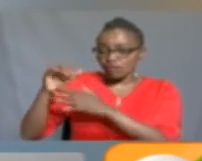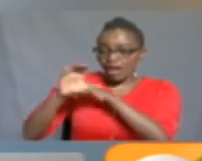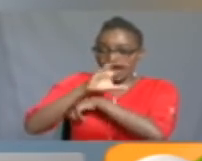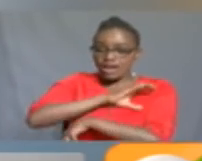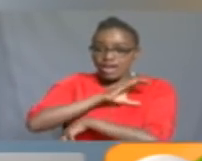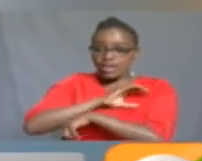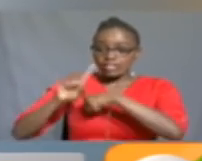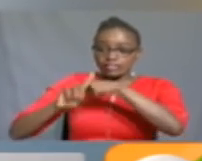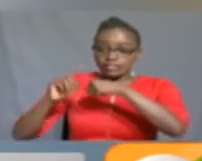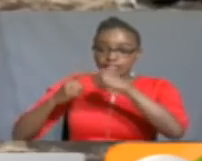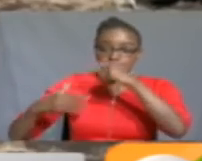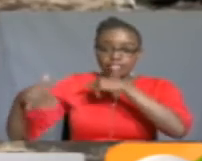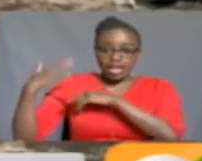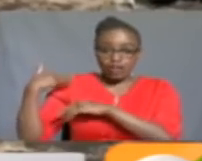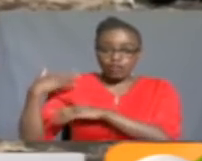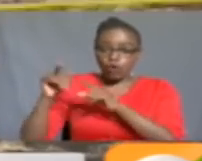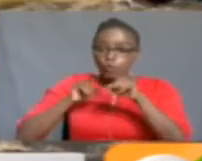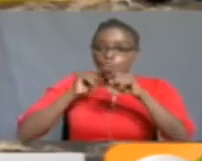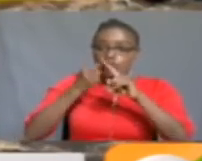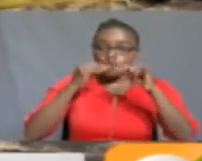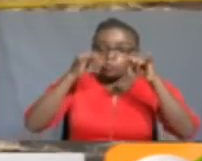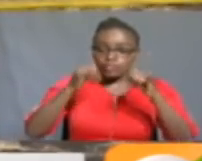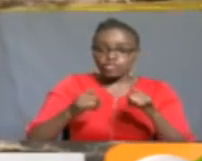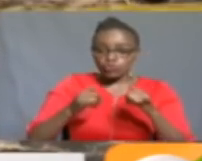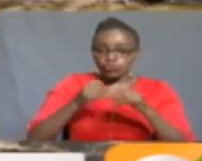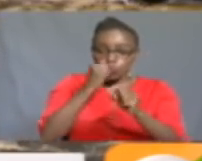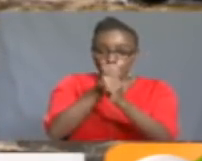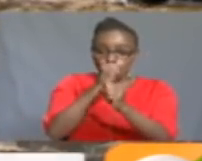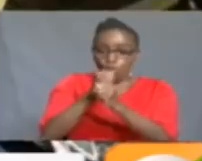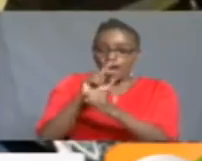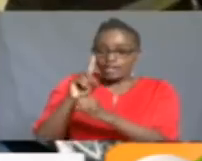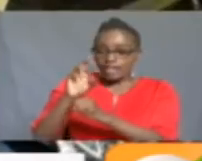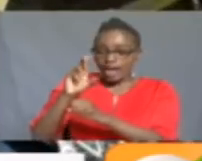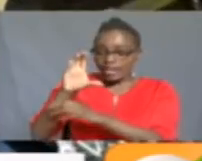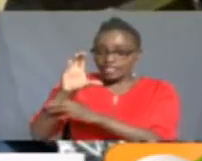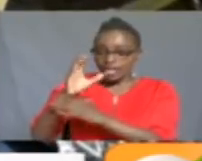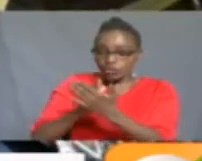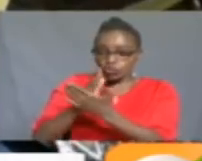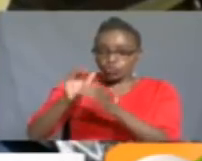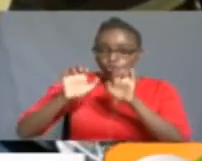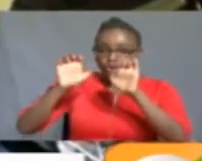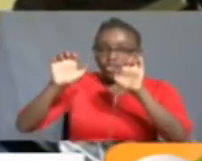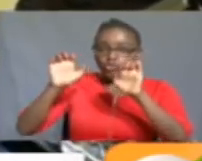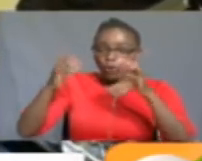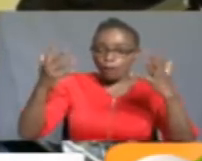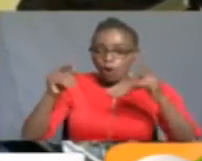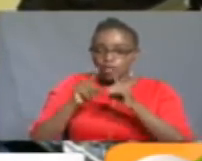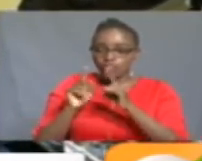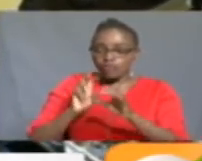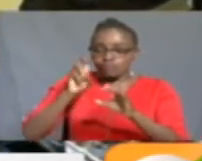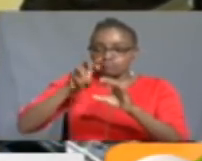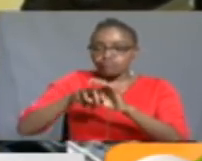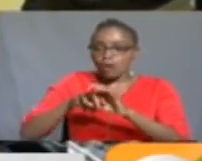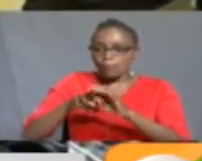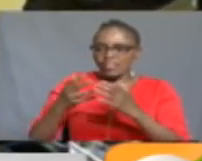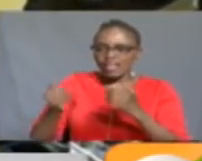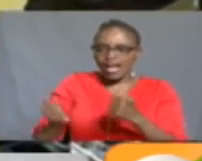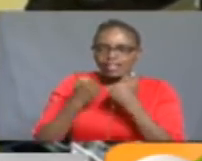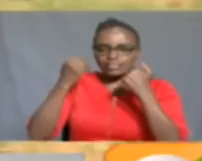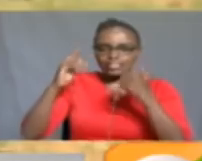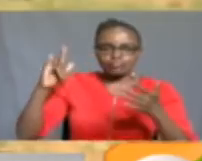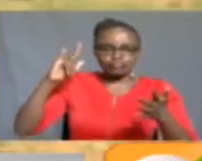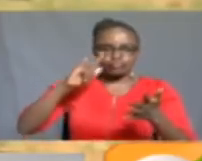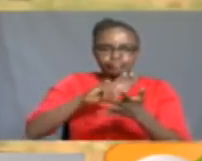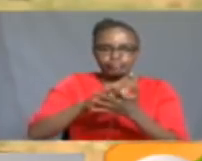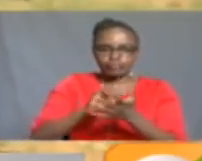The father says Florence was traveling from her new posting in the DRC via Ethiopia, where she boarded the ill-fated plane. Itaivi